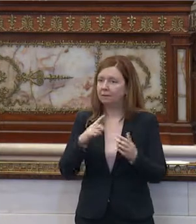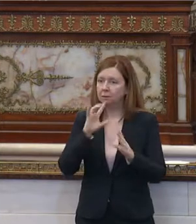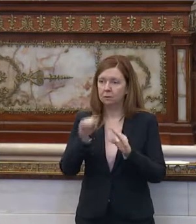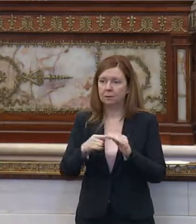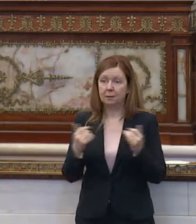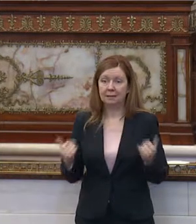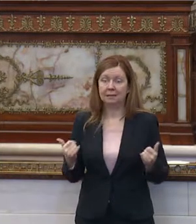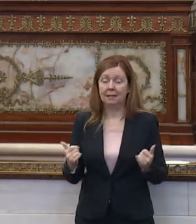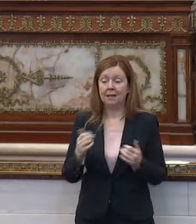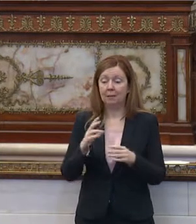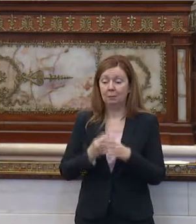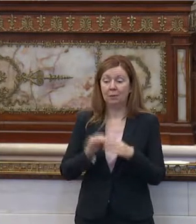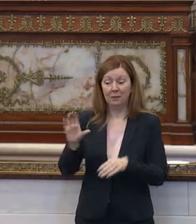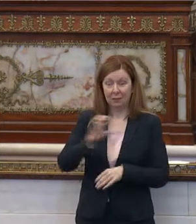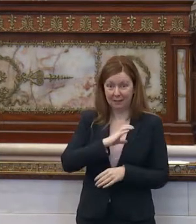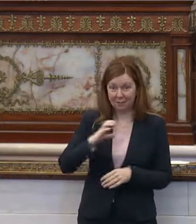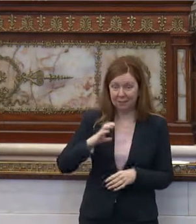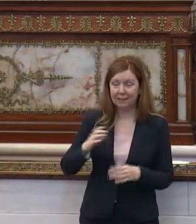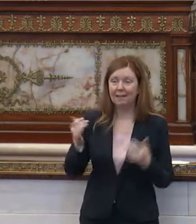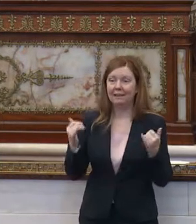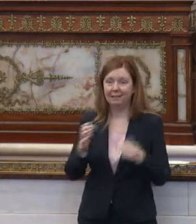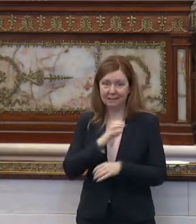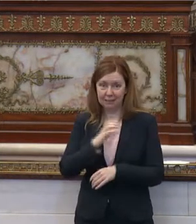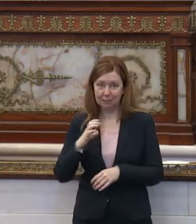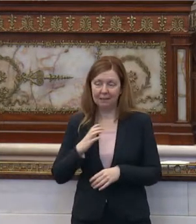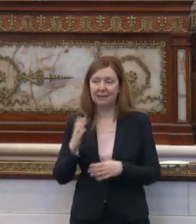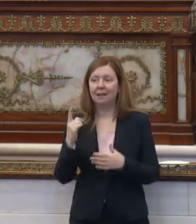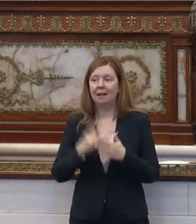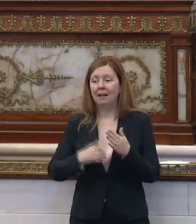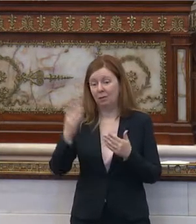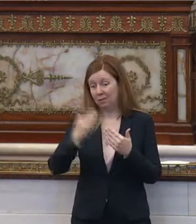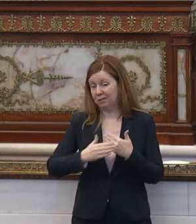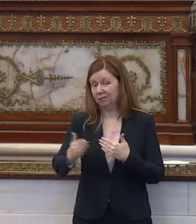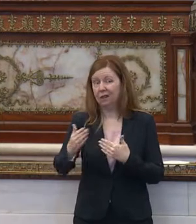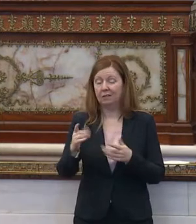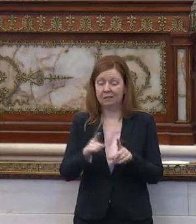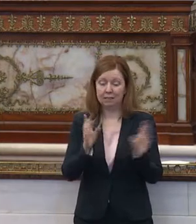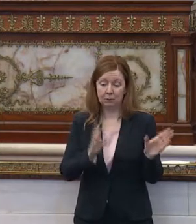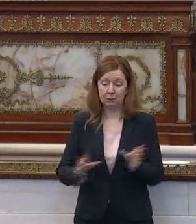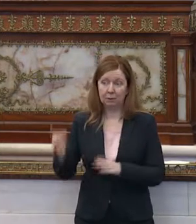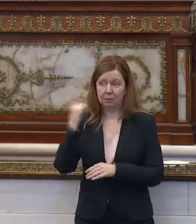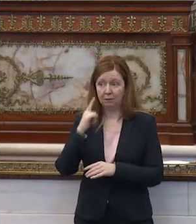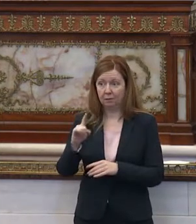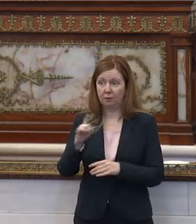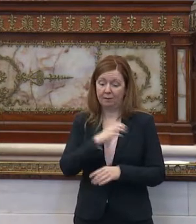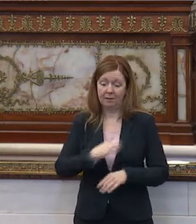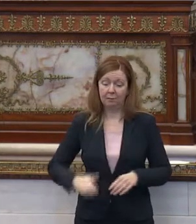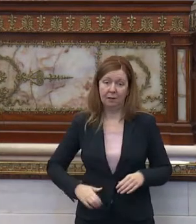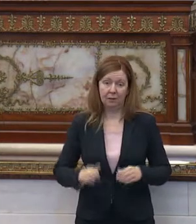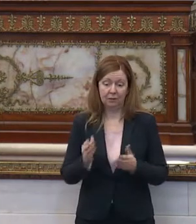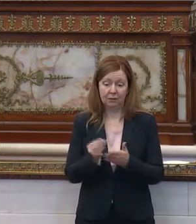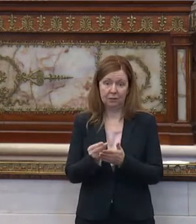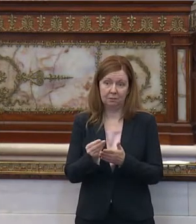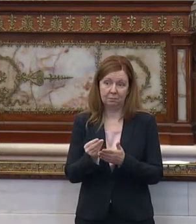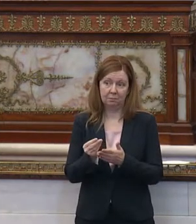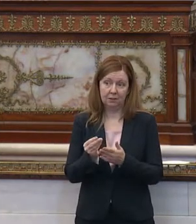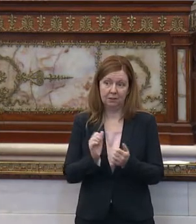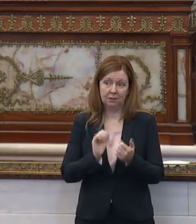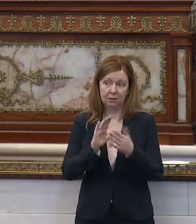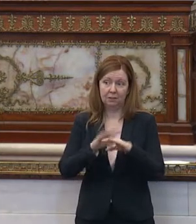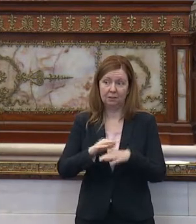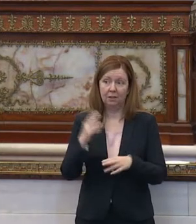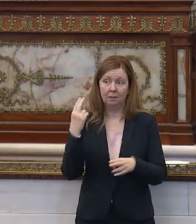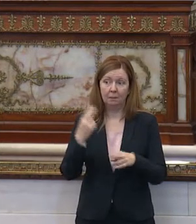today, both in your committee and this committee, and what's in front of us as we prepare for the mayor's budget address on